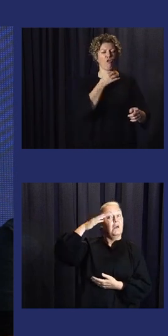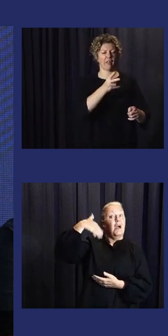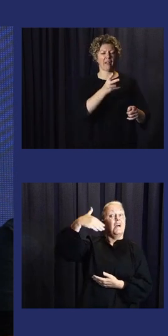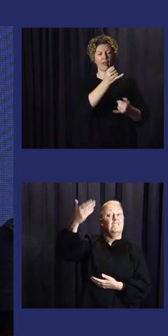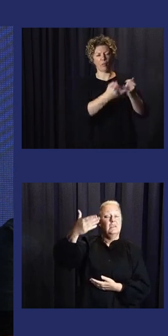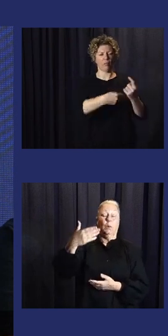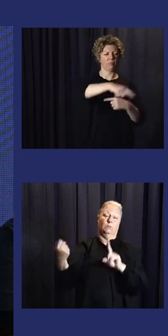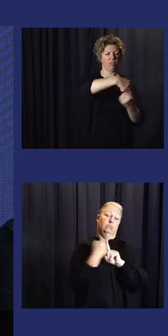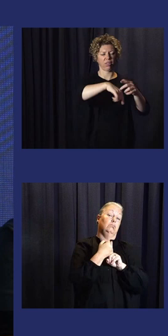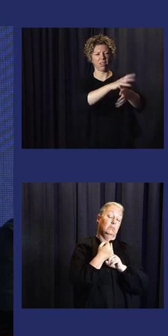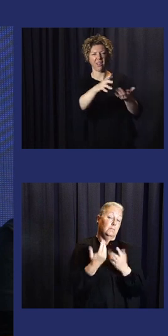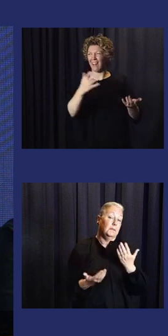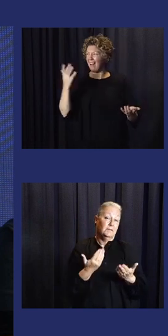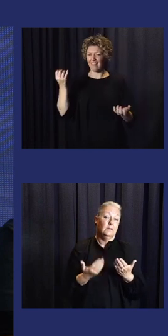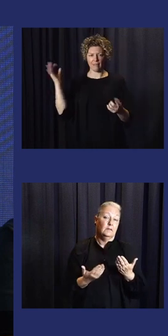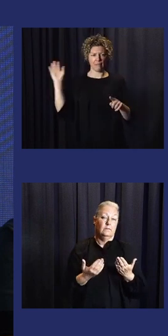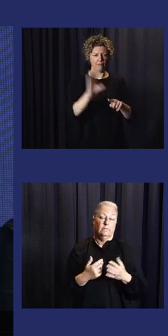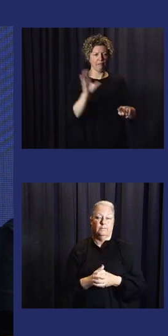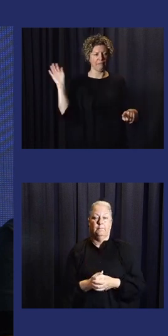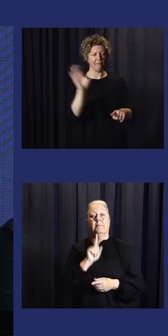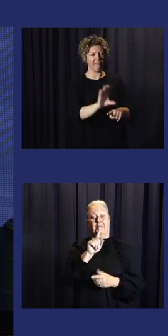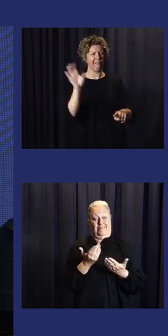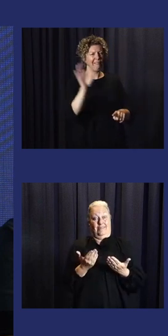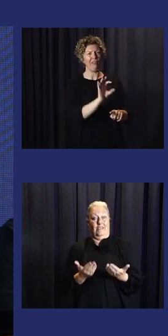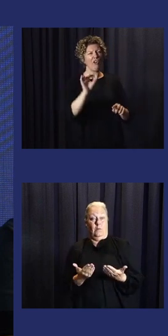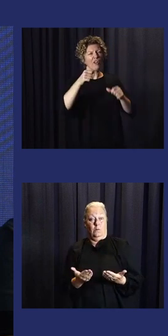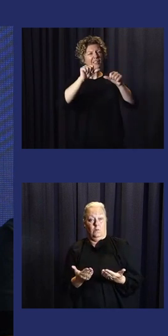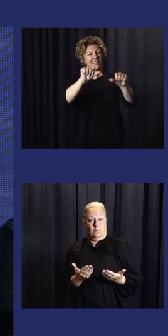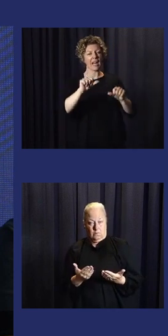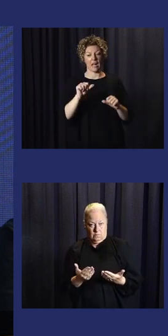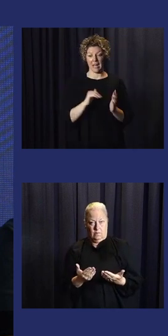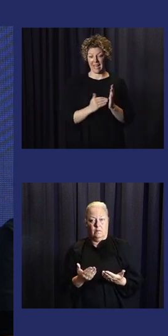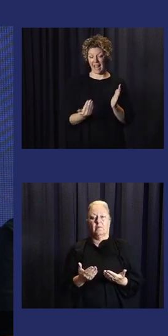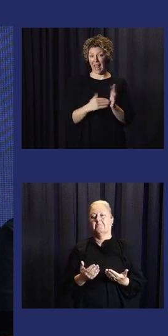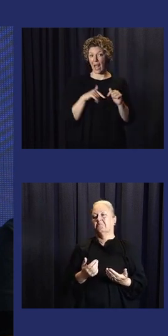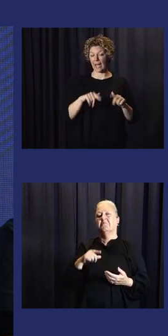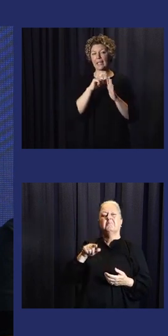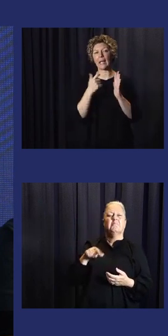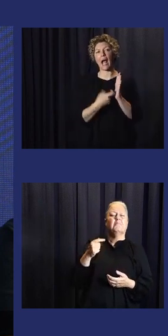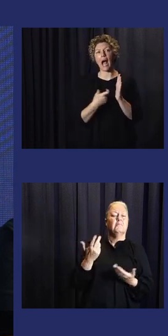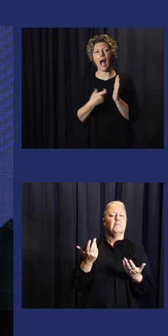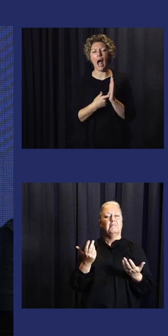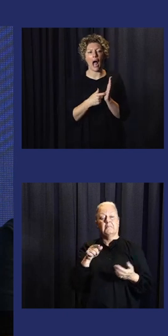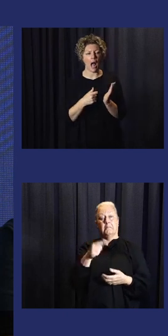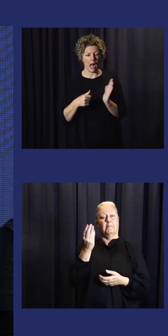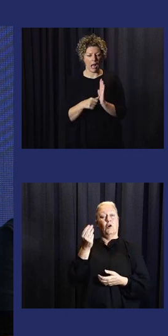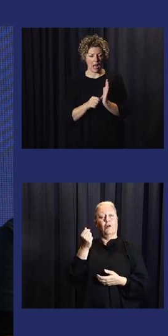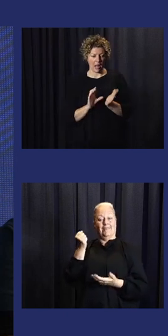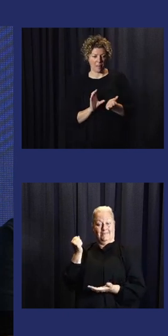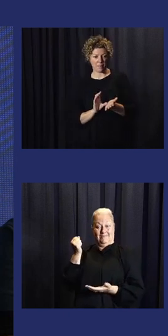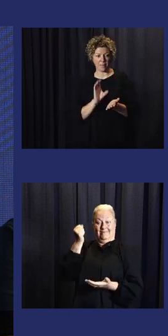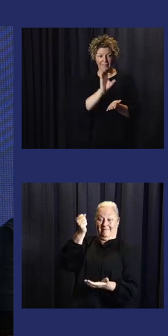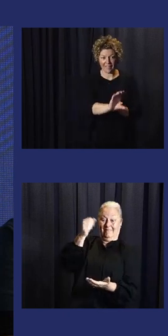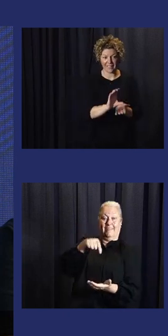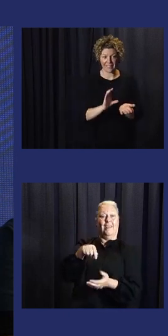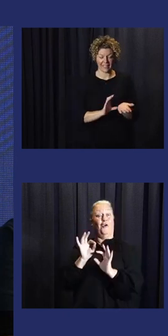later on. Currently, DRR investments are far from